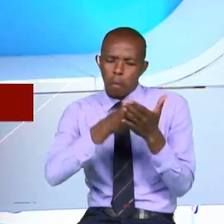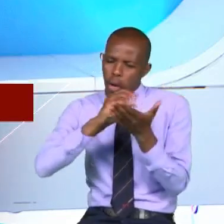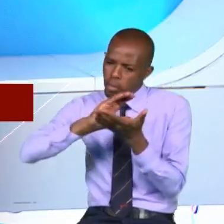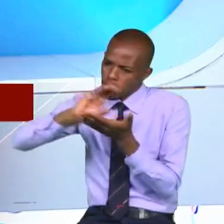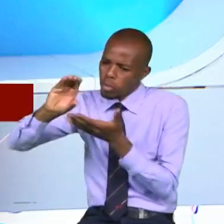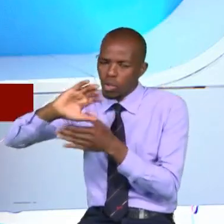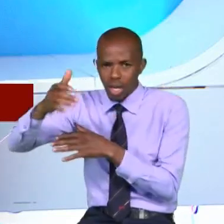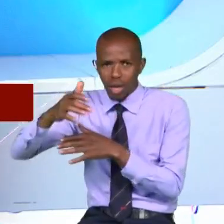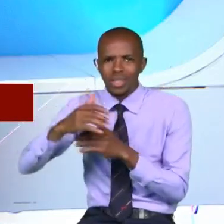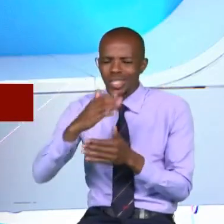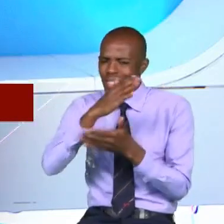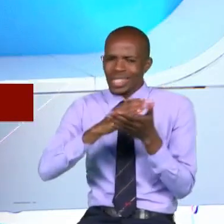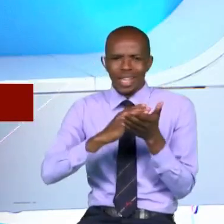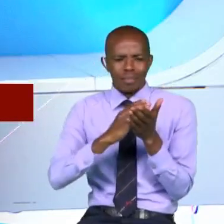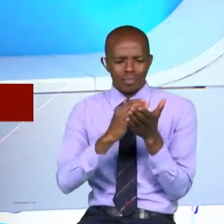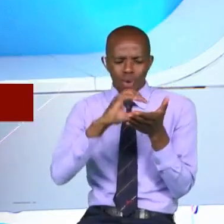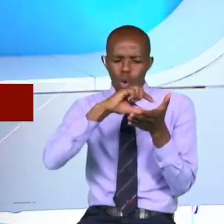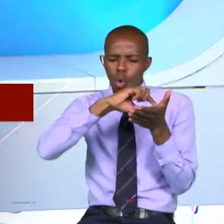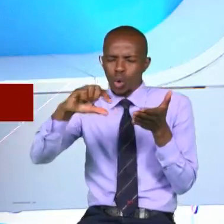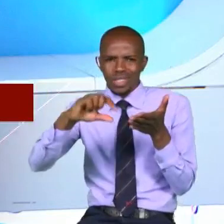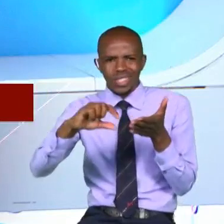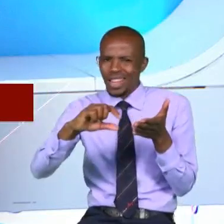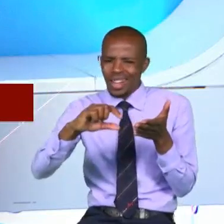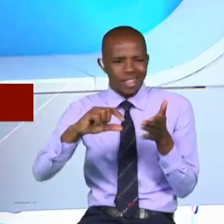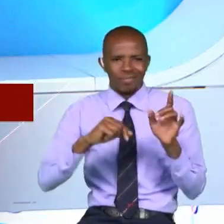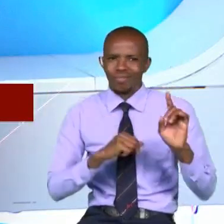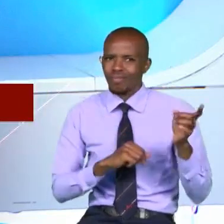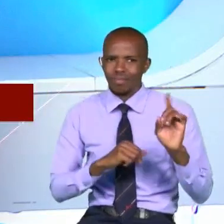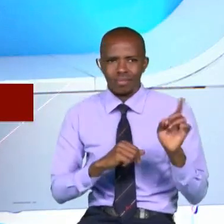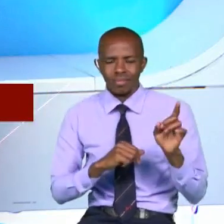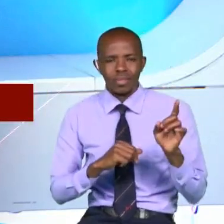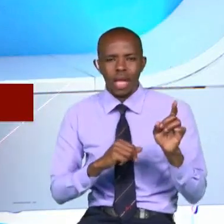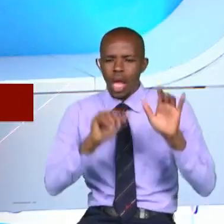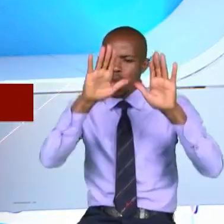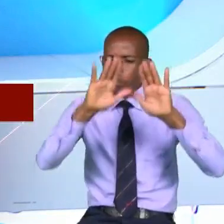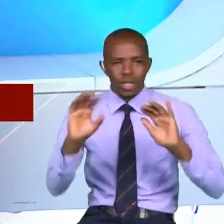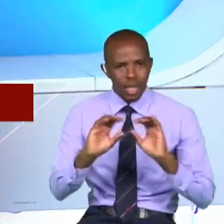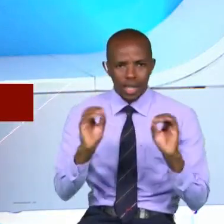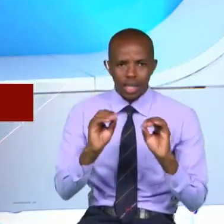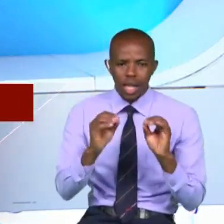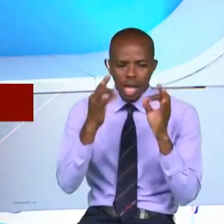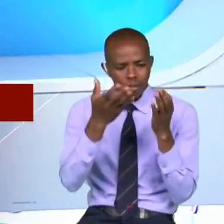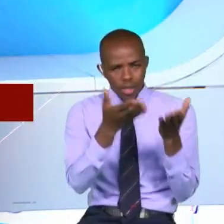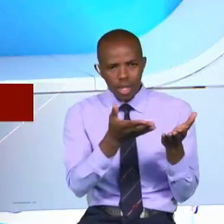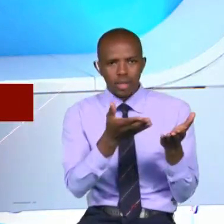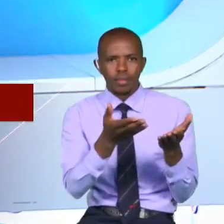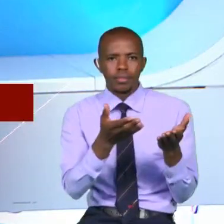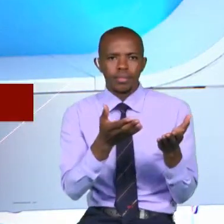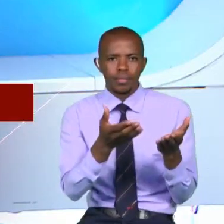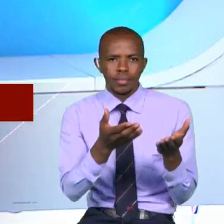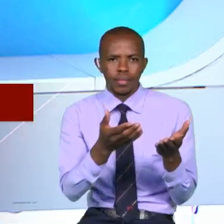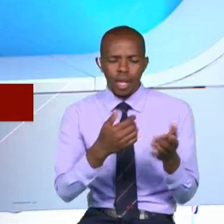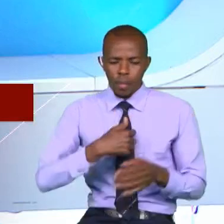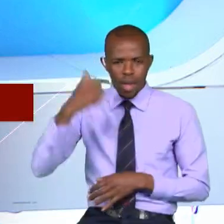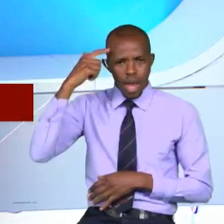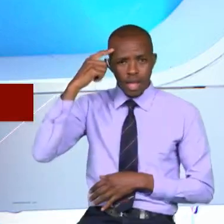progressive. And there are a couple of clauses that are neither here nor there. They are not as important. If they were there, they would not. I think